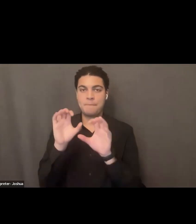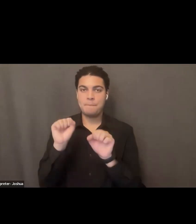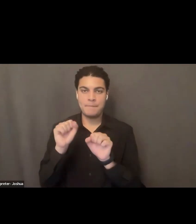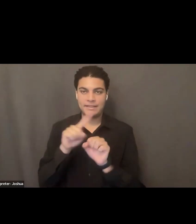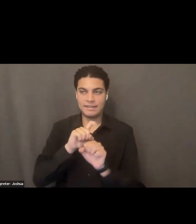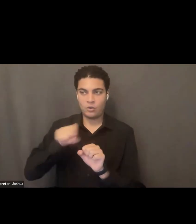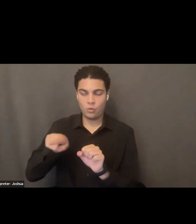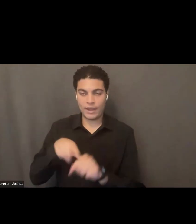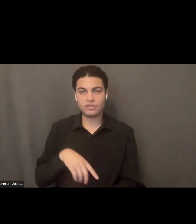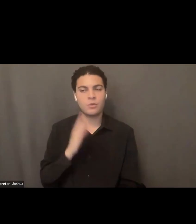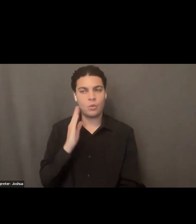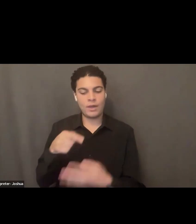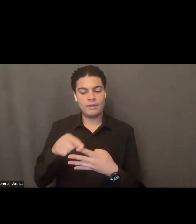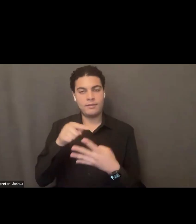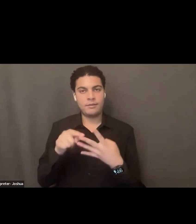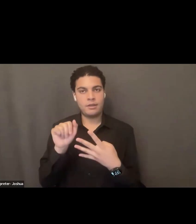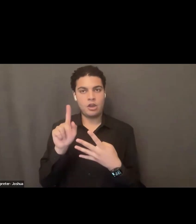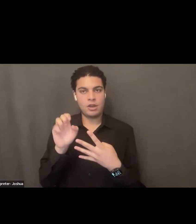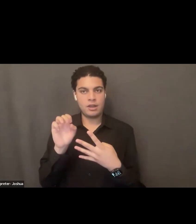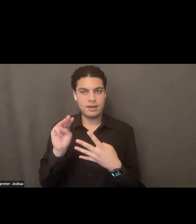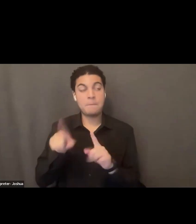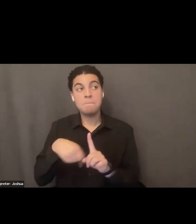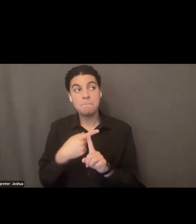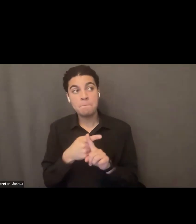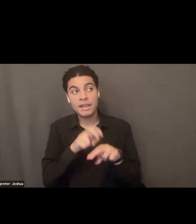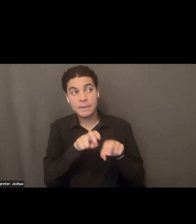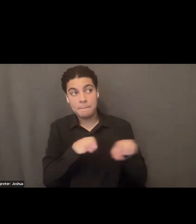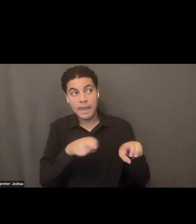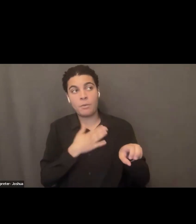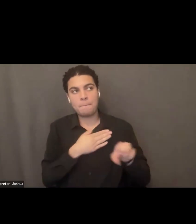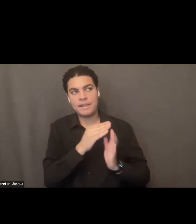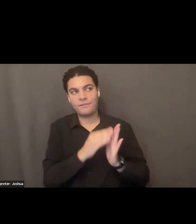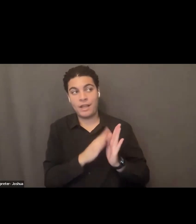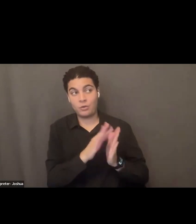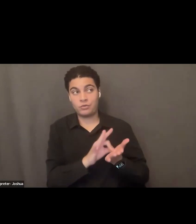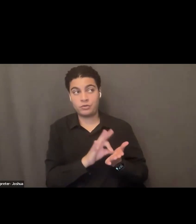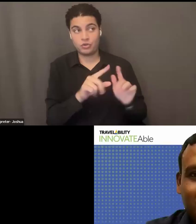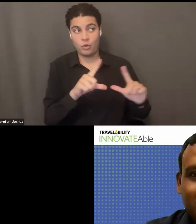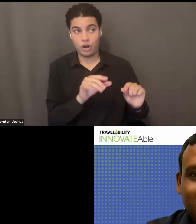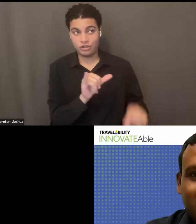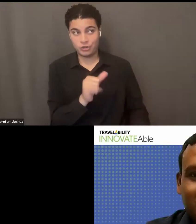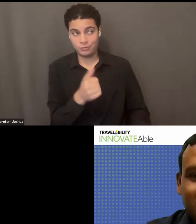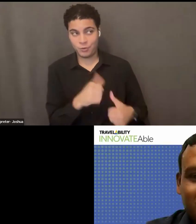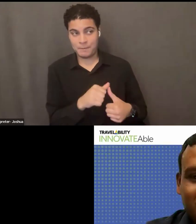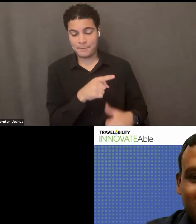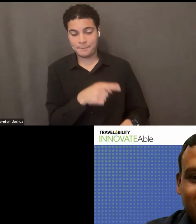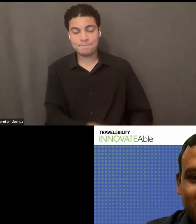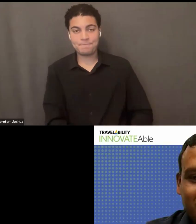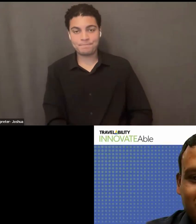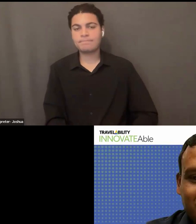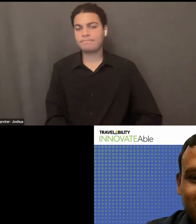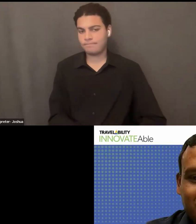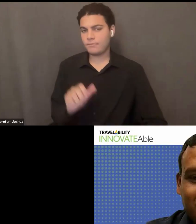to be filling out your scorecards so we're ready to do the live results. Autumn, we're ready for your question. Yeah, this is really